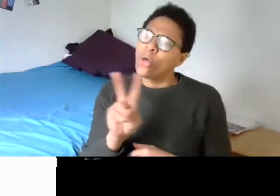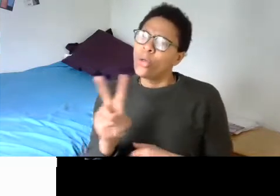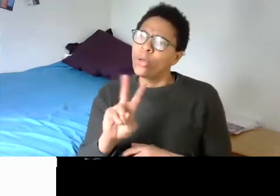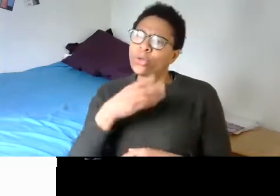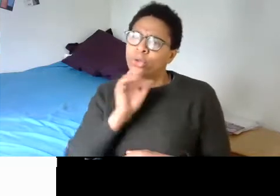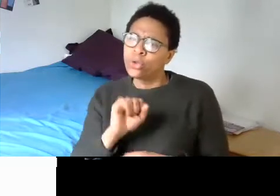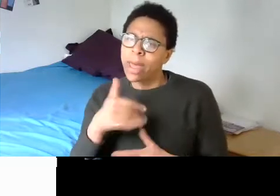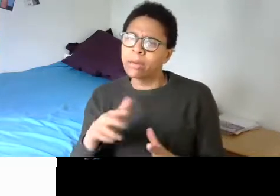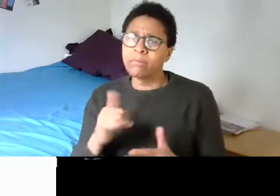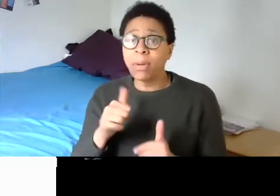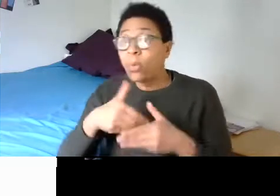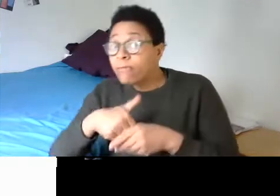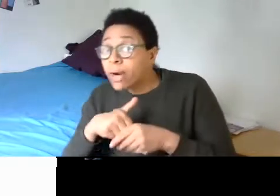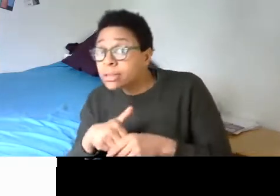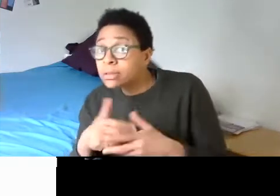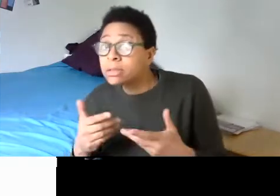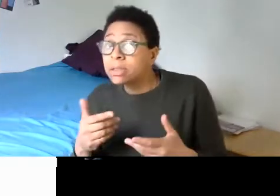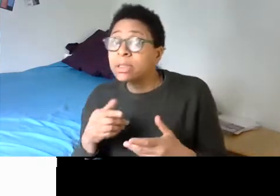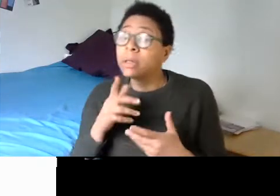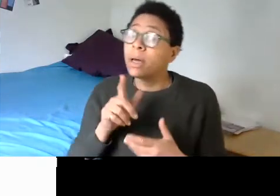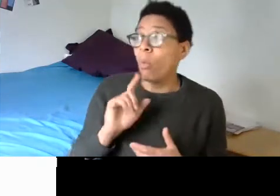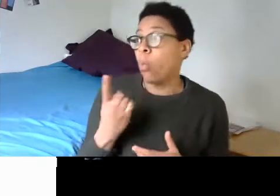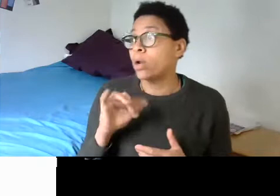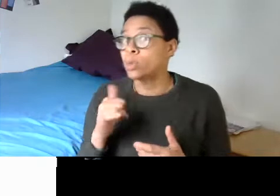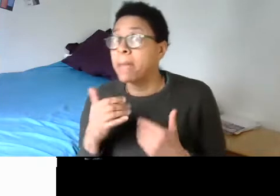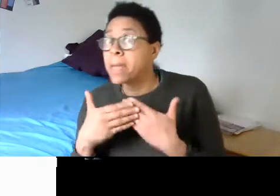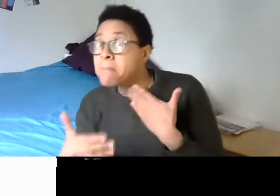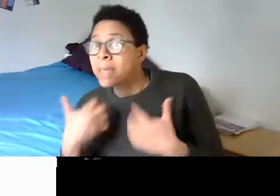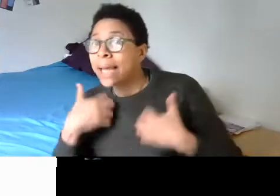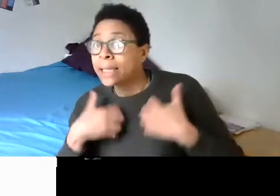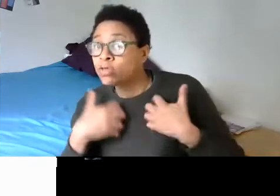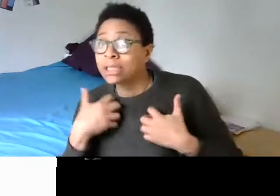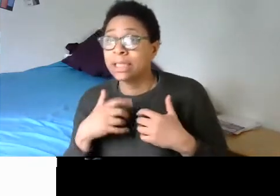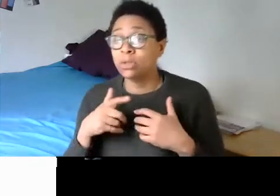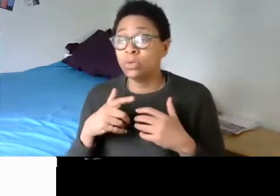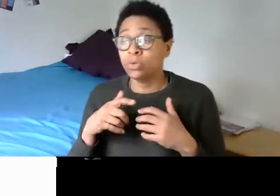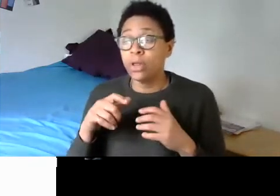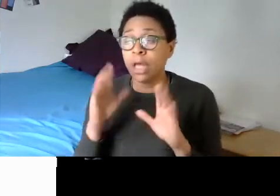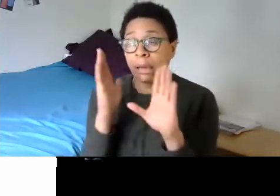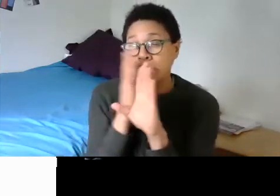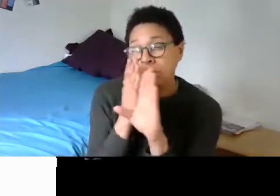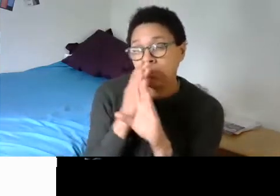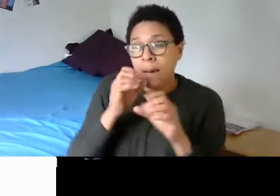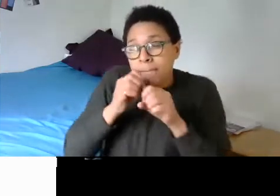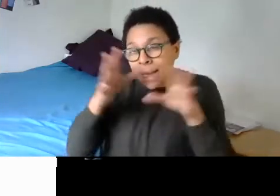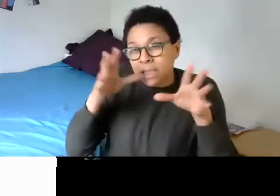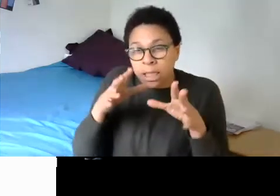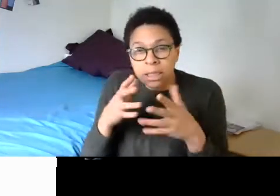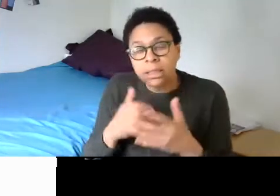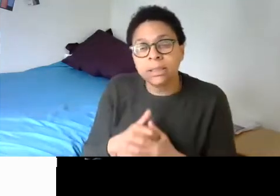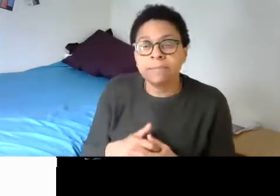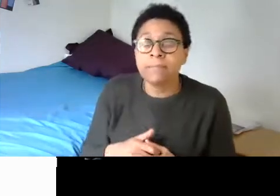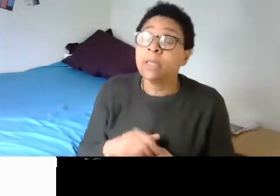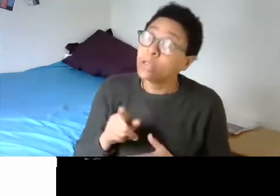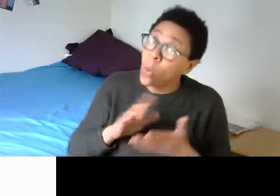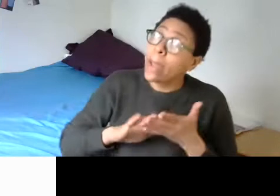influence on Frederick's move into the occult. What this book does show is the important role a book can have in a person's life. Books can have a